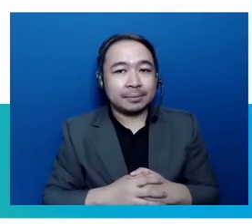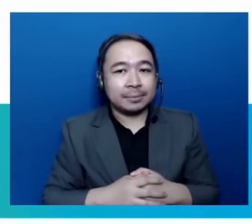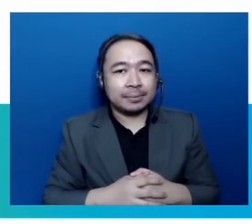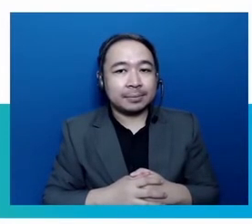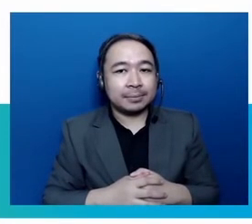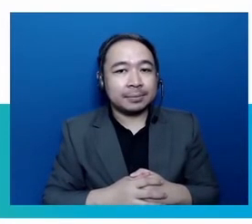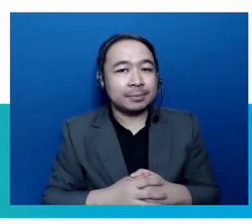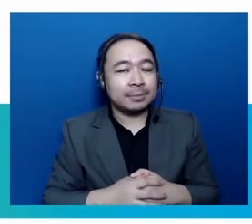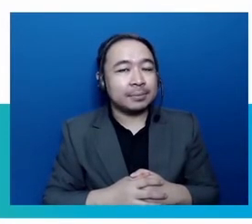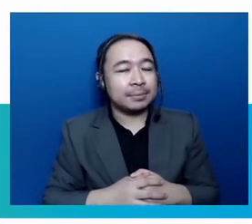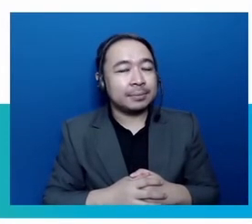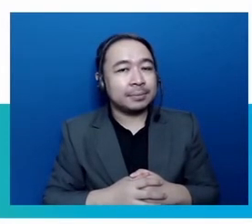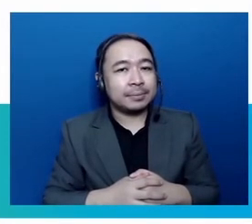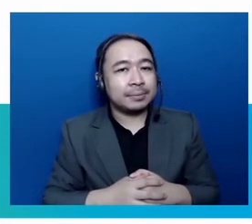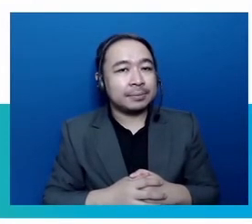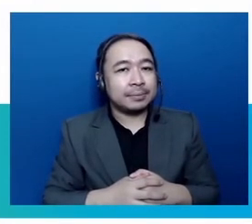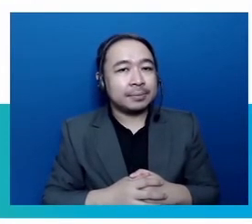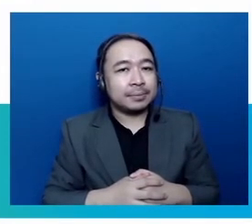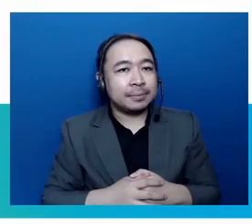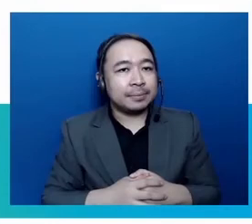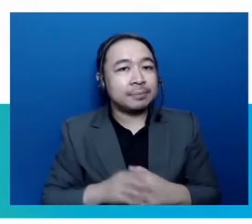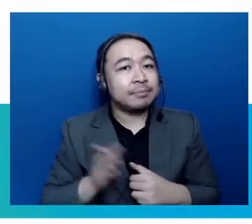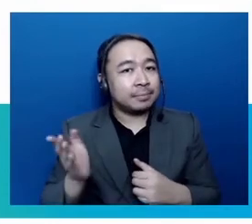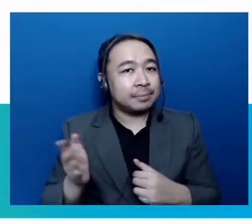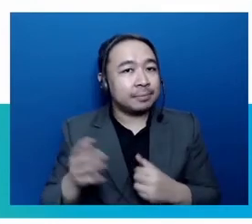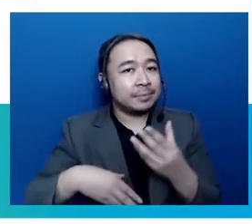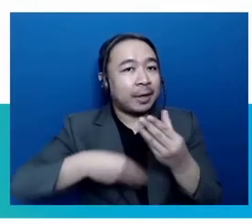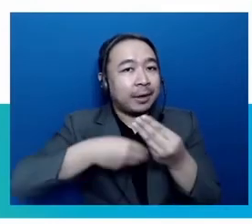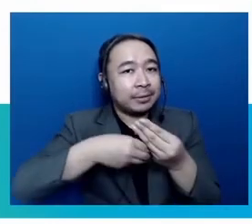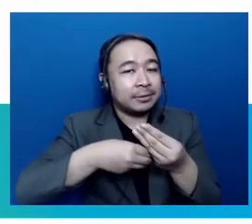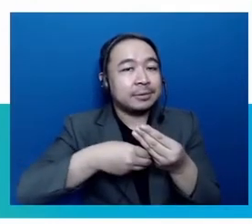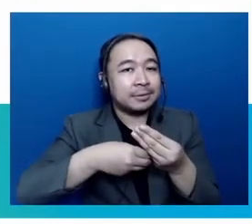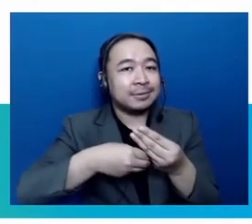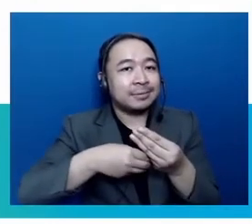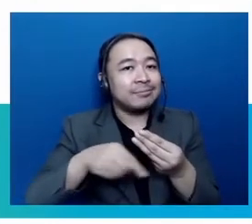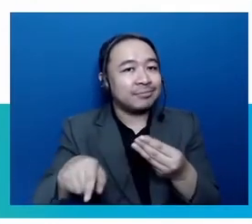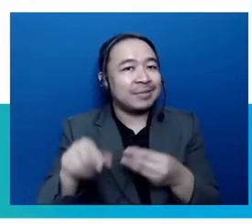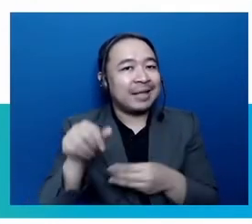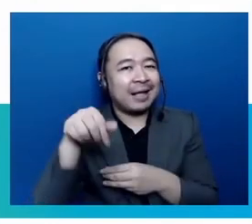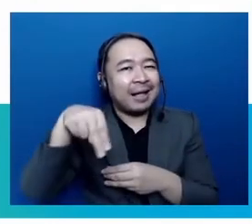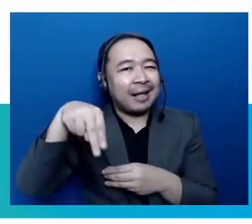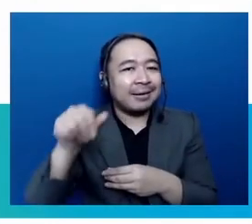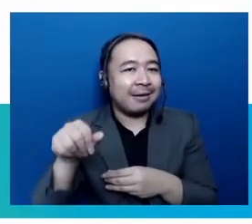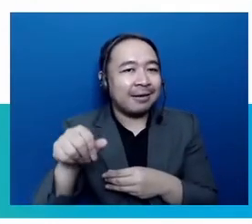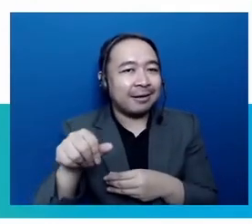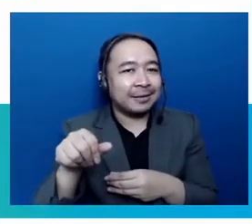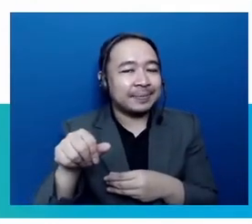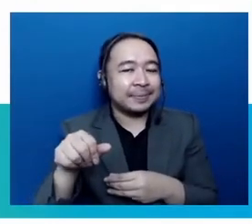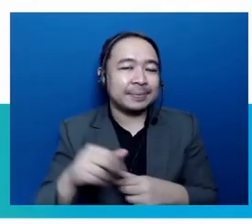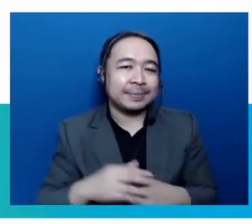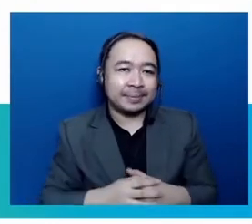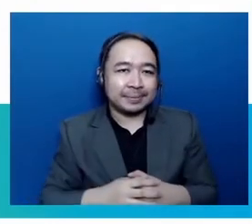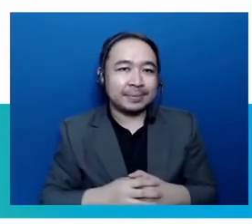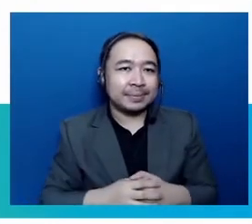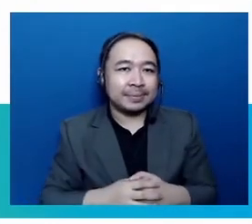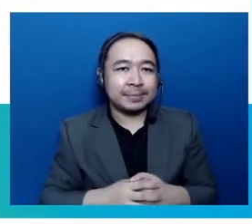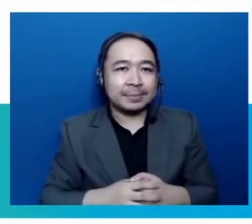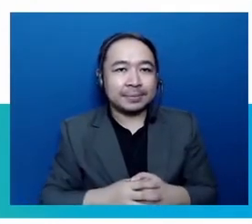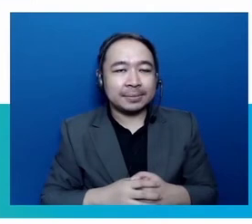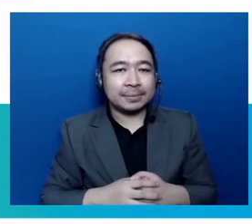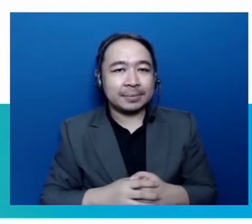Hey, just to add on to Anna, firstly,